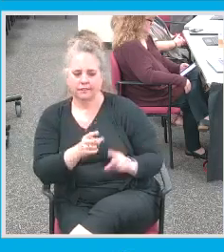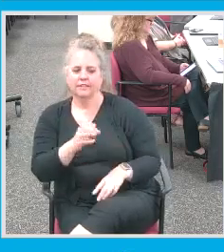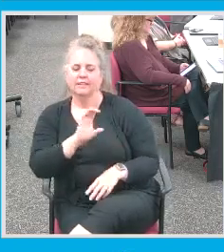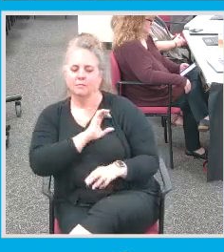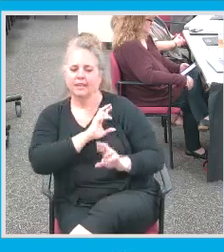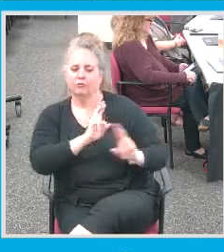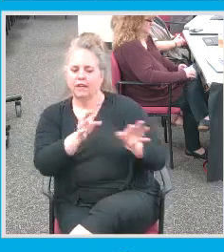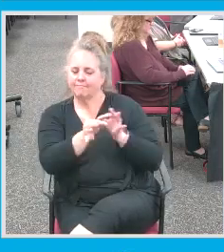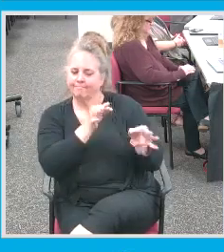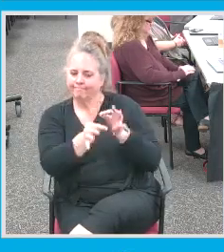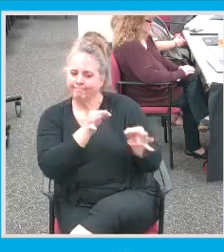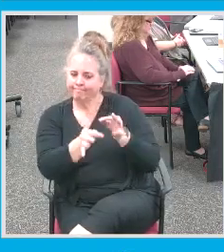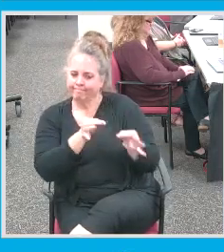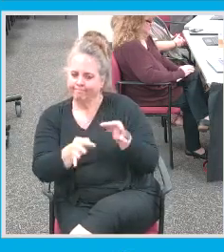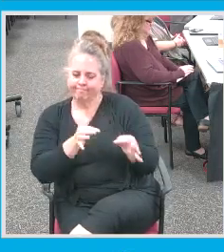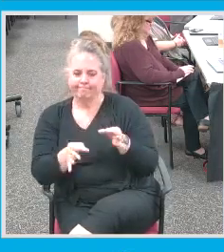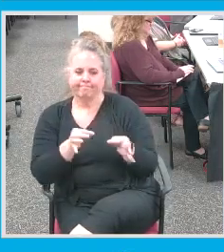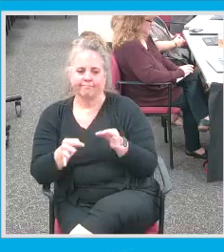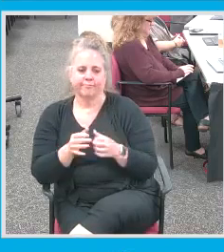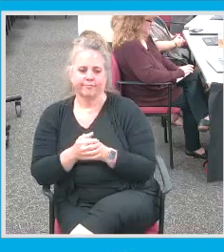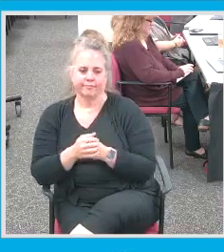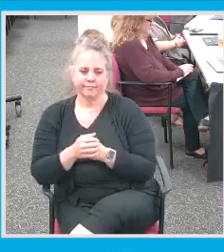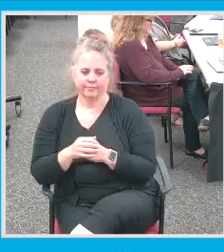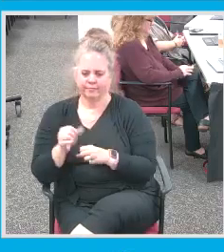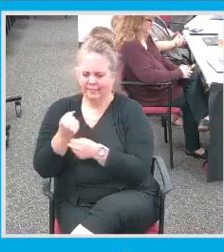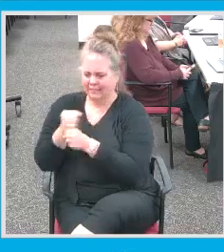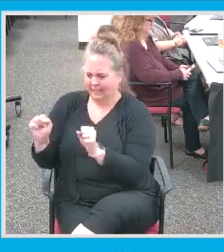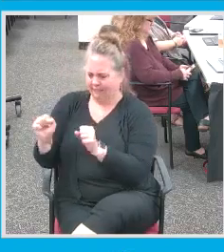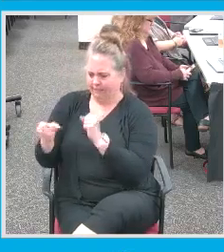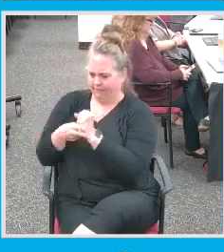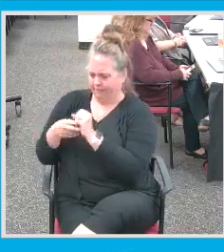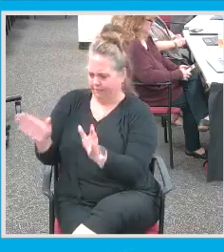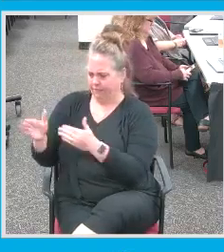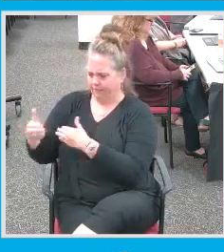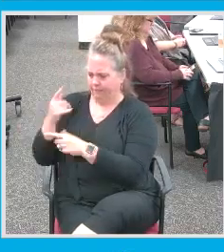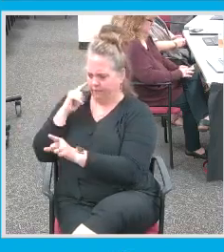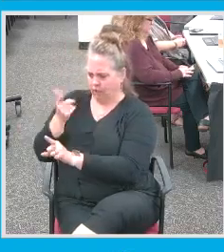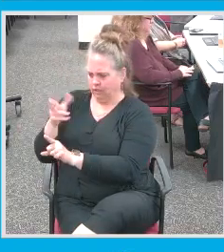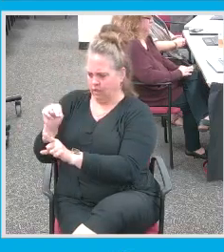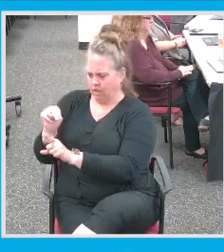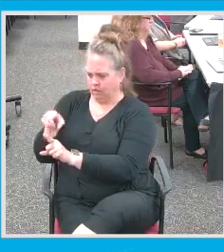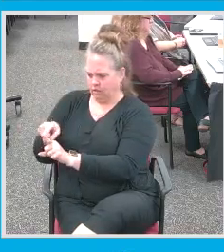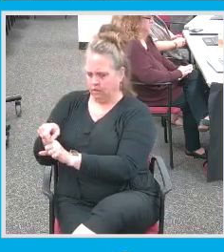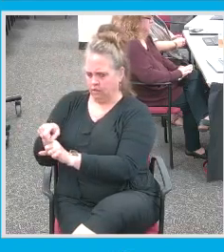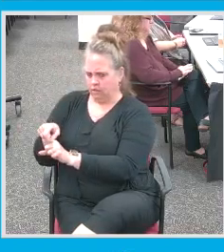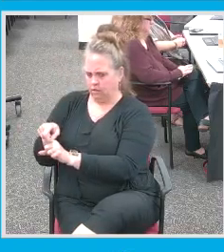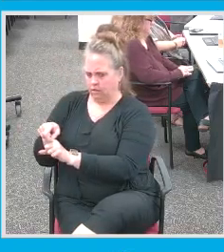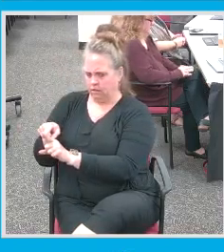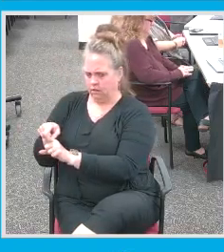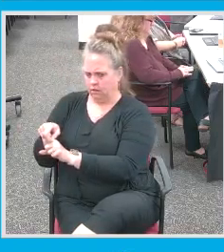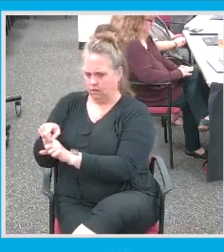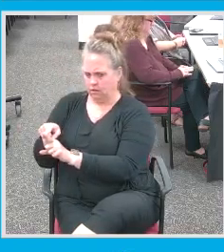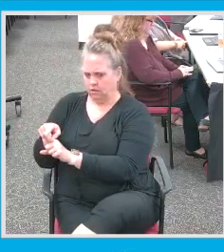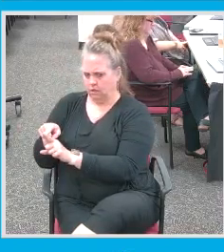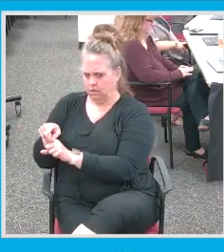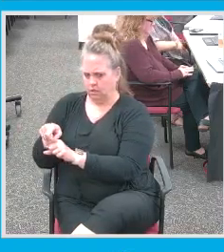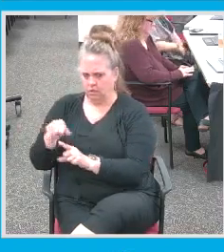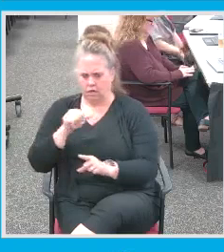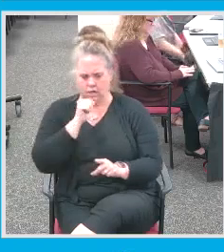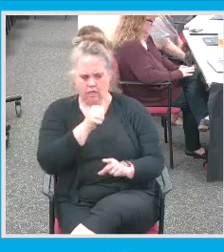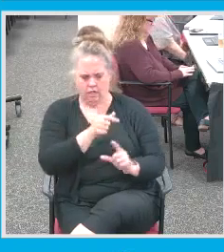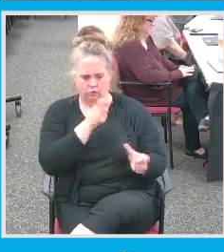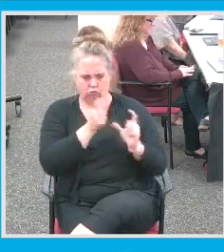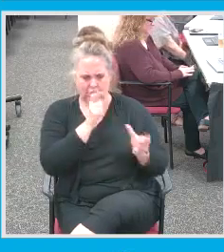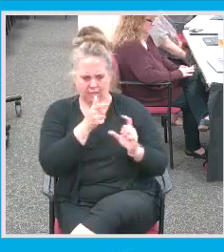when we think about safe storage, when I want to talk with you about it is not when you've had those 10 drinks and you're in that situational